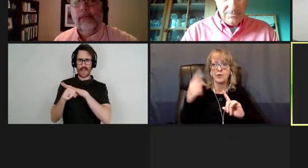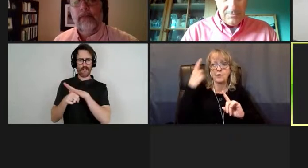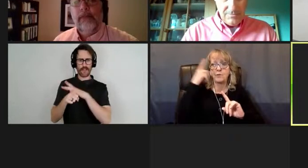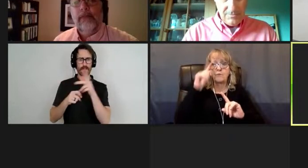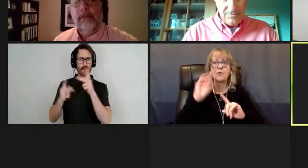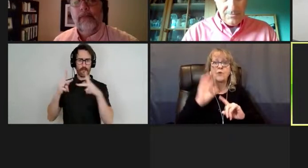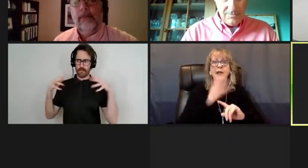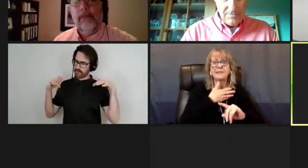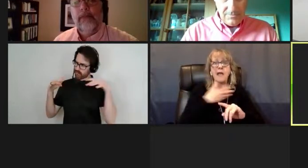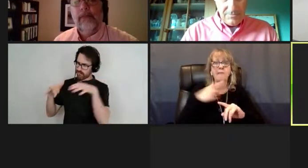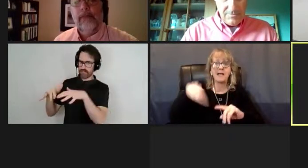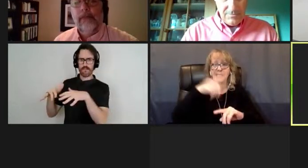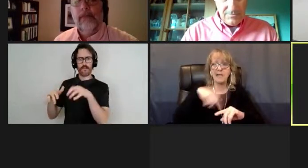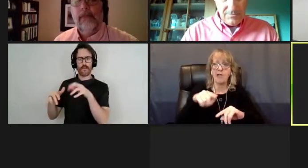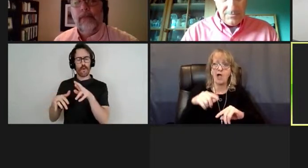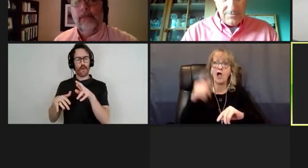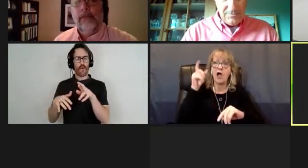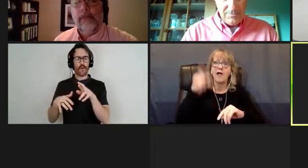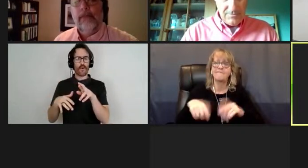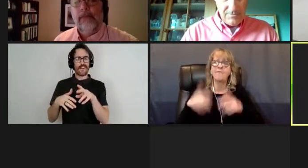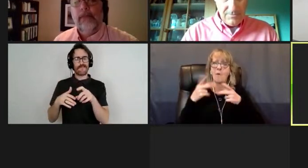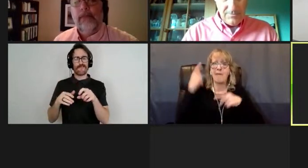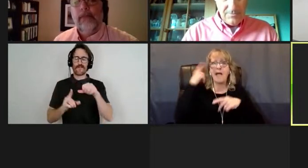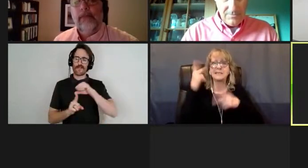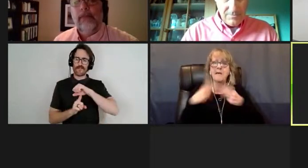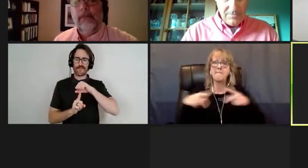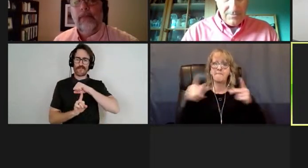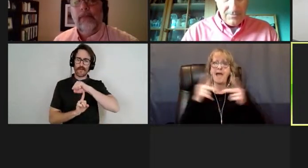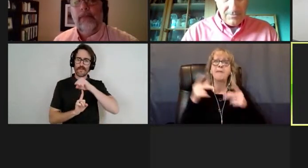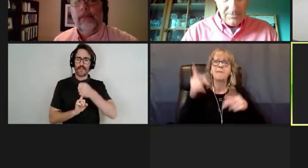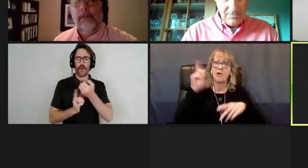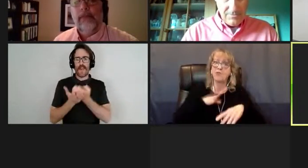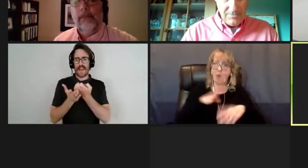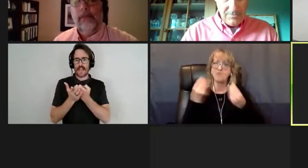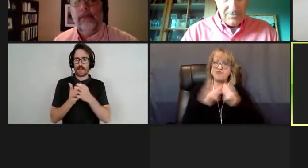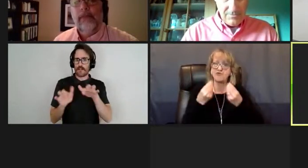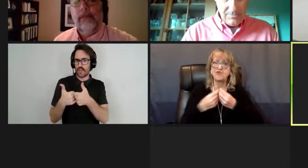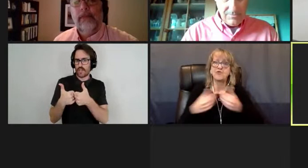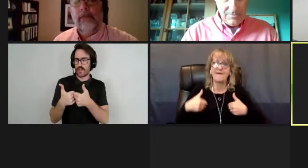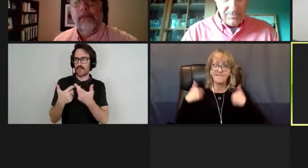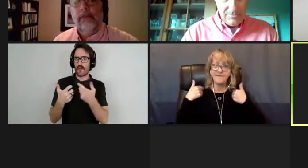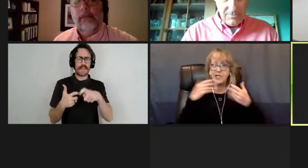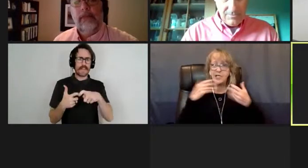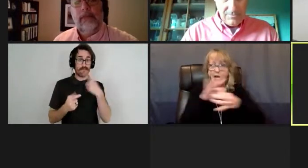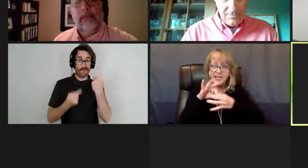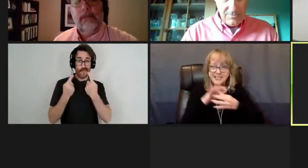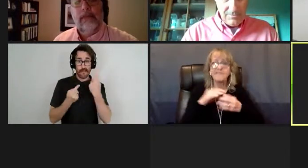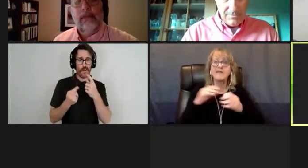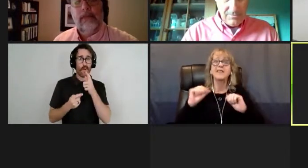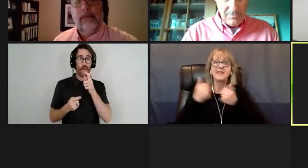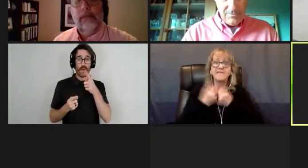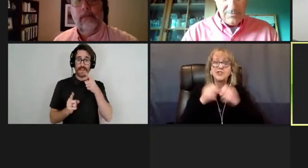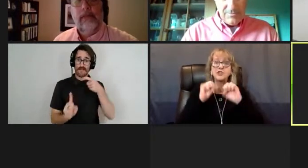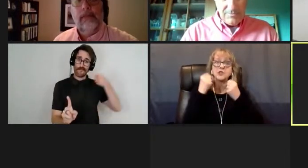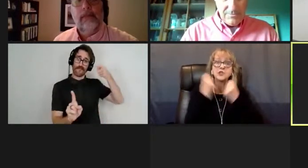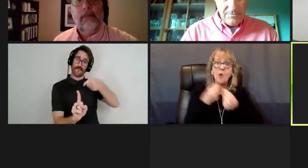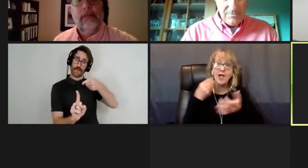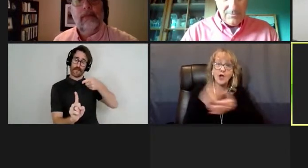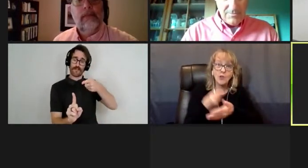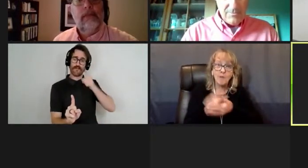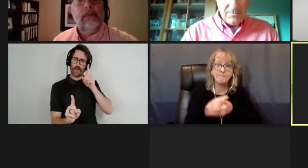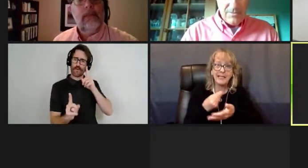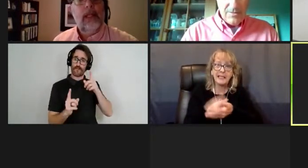or socioeconomic challenges. Is this something that we're thinking about, where we're planting these specific people that are going to help people in parks?